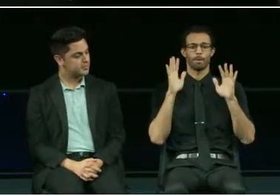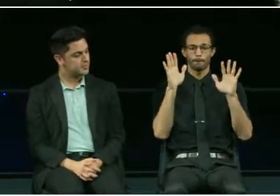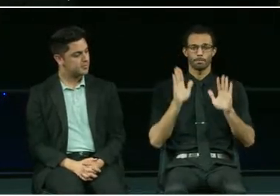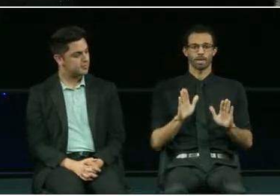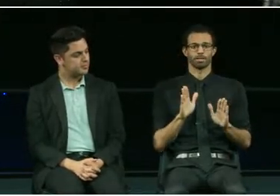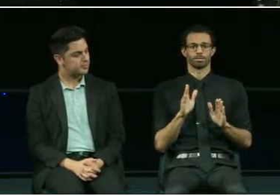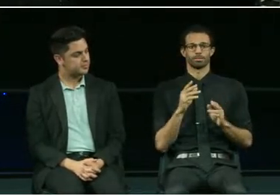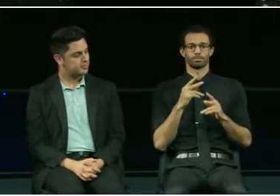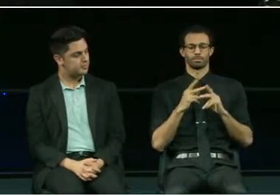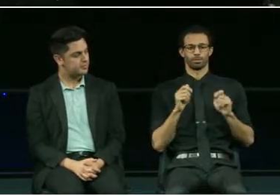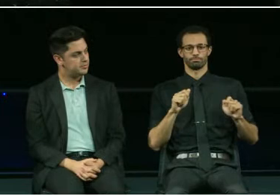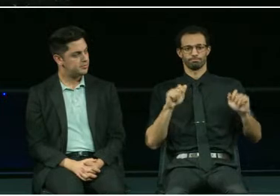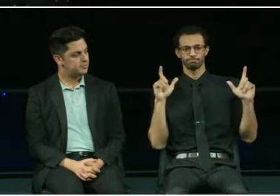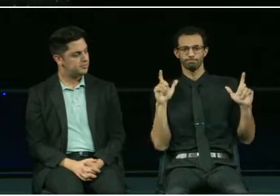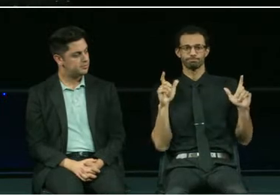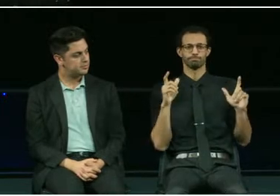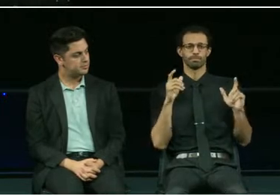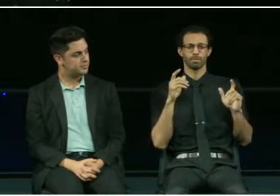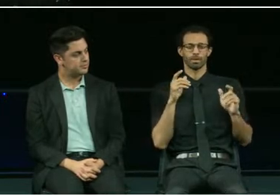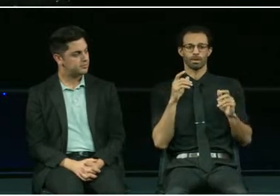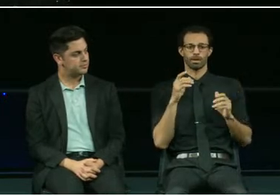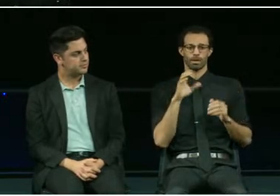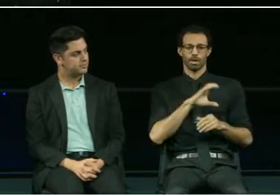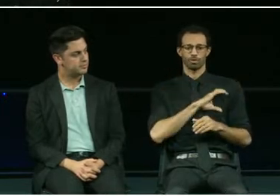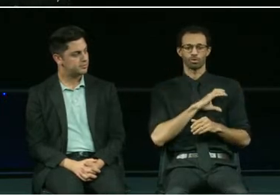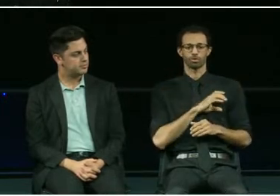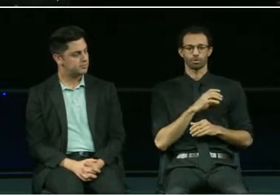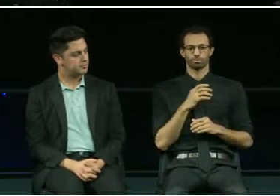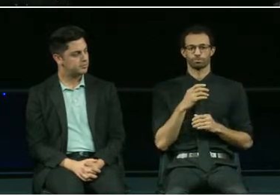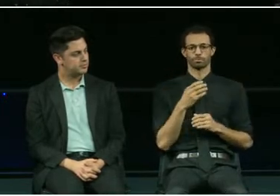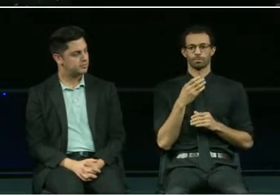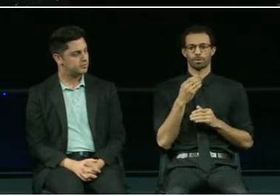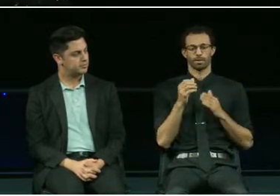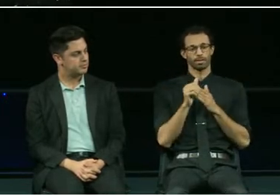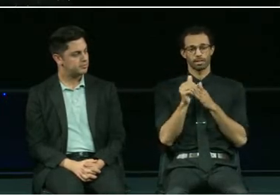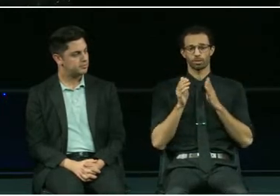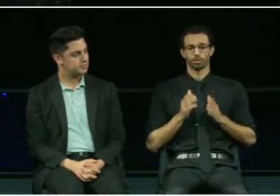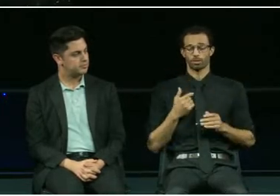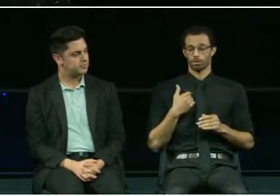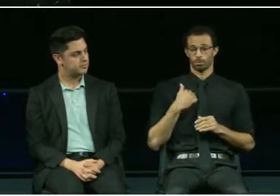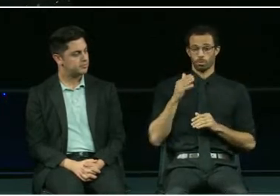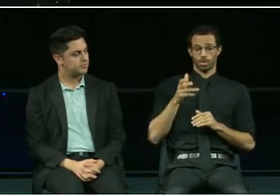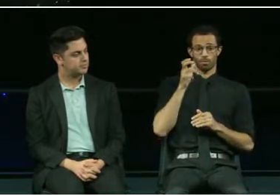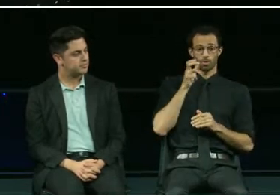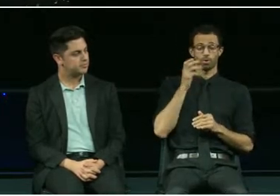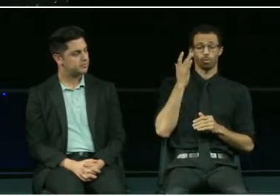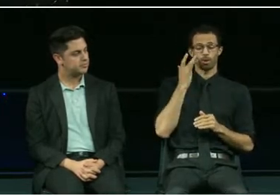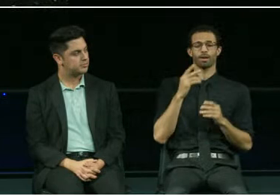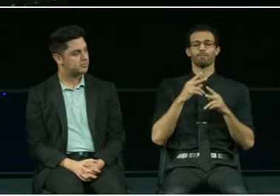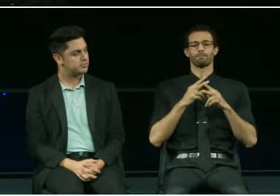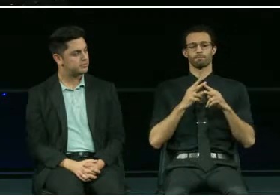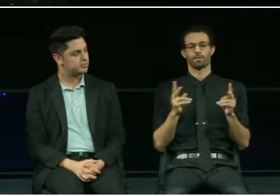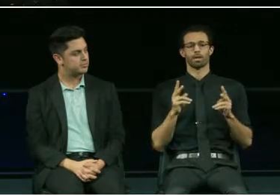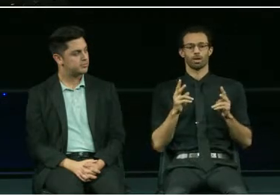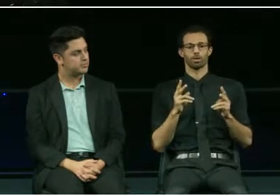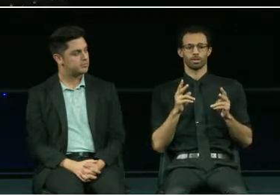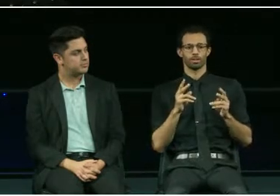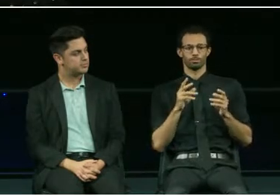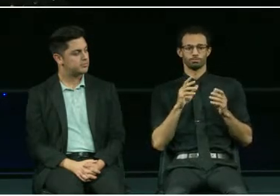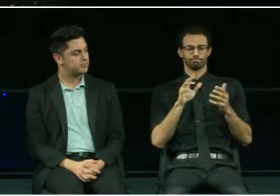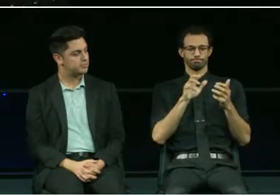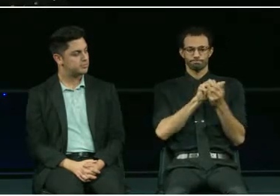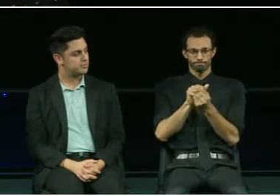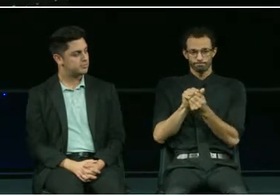character and was really sort of a pioneer. And that the reason we hadn't heard about her was because there had been a systematic gaslighting